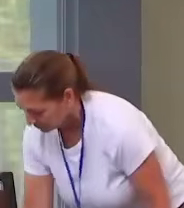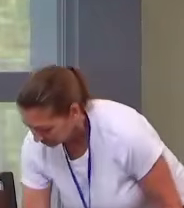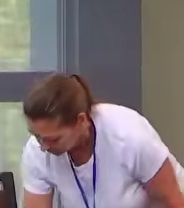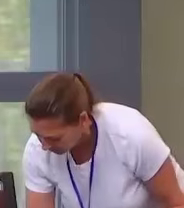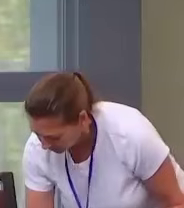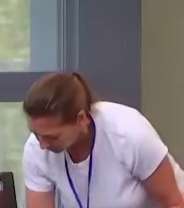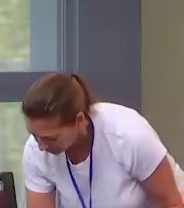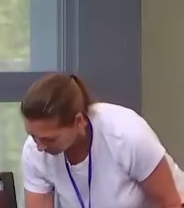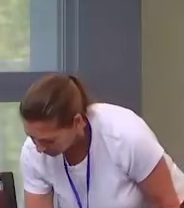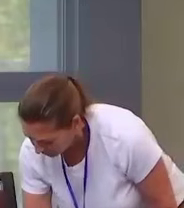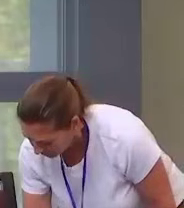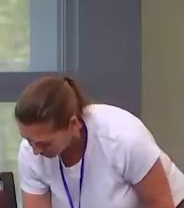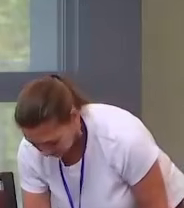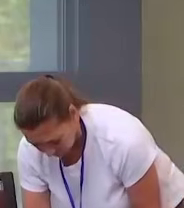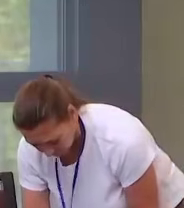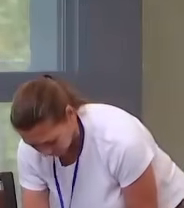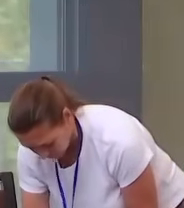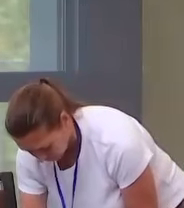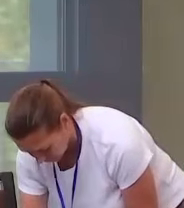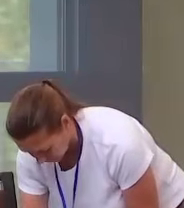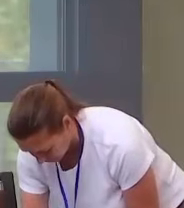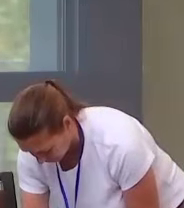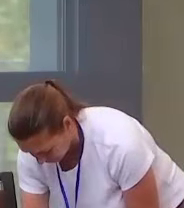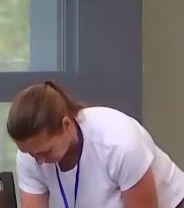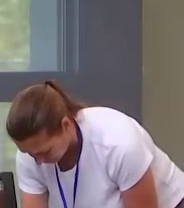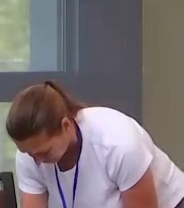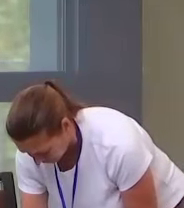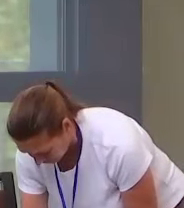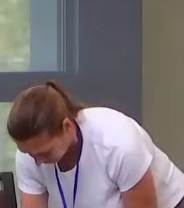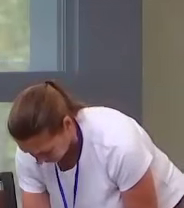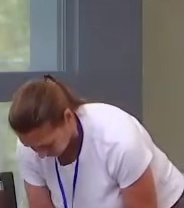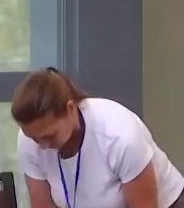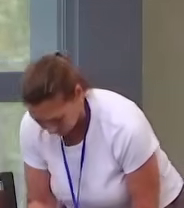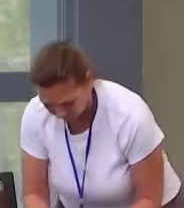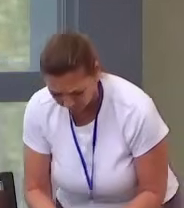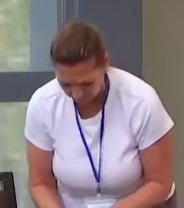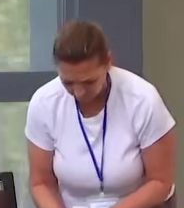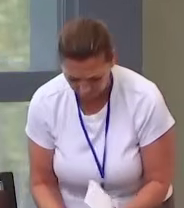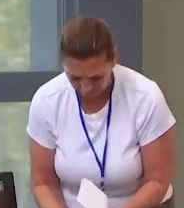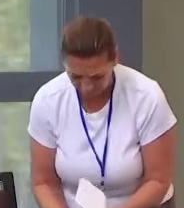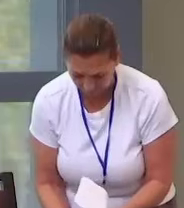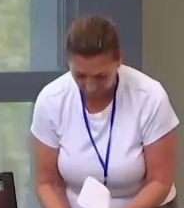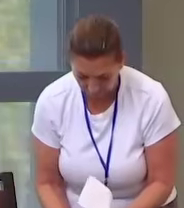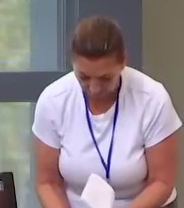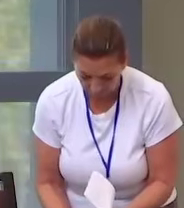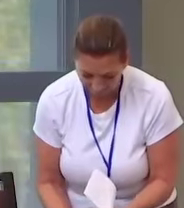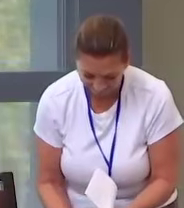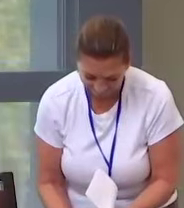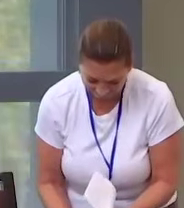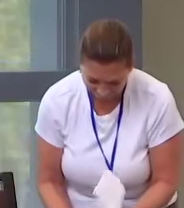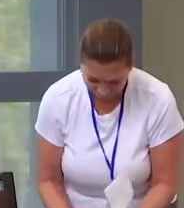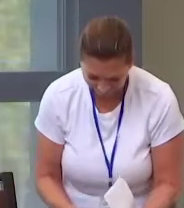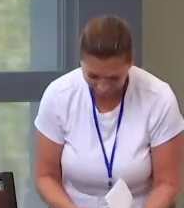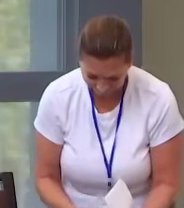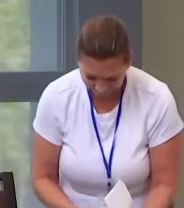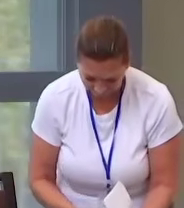of community here is interested in patient to patient discussions. And so we have 6 incredible